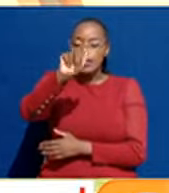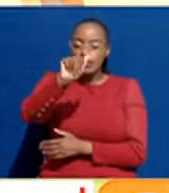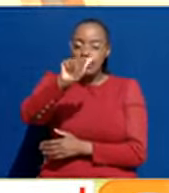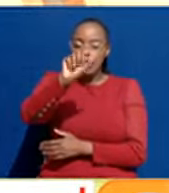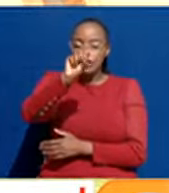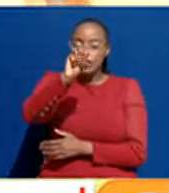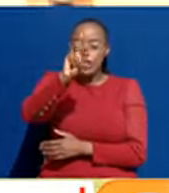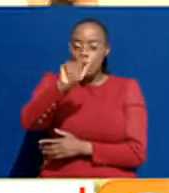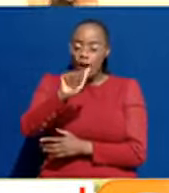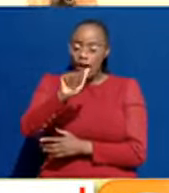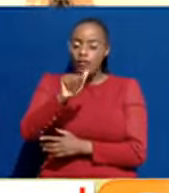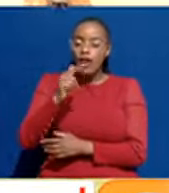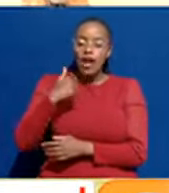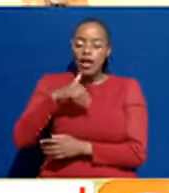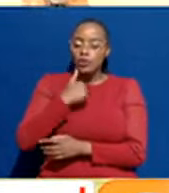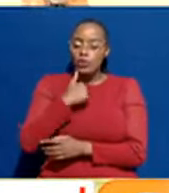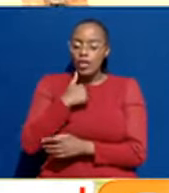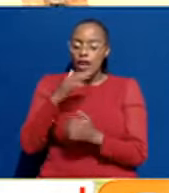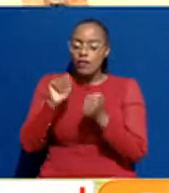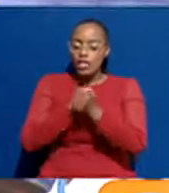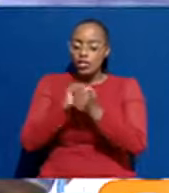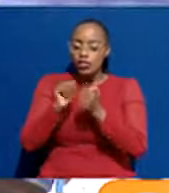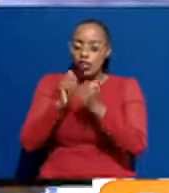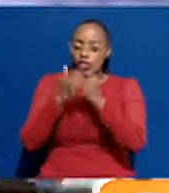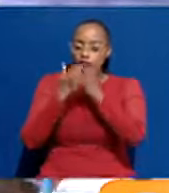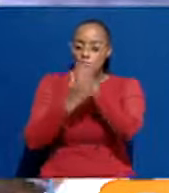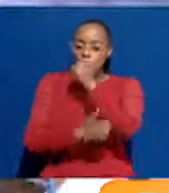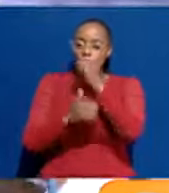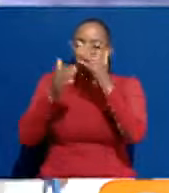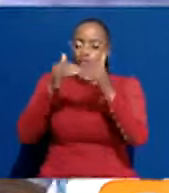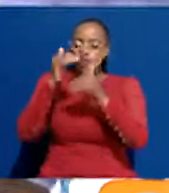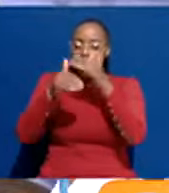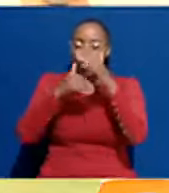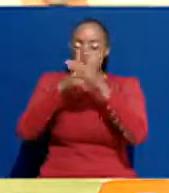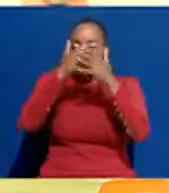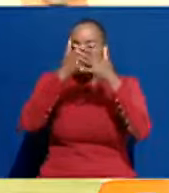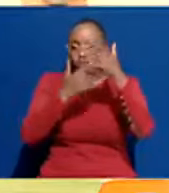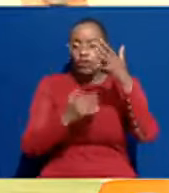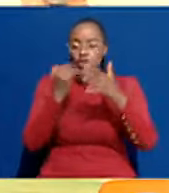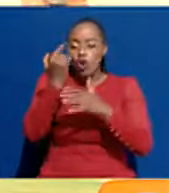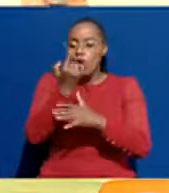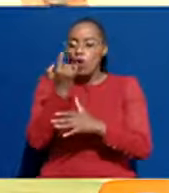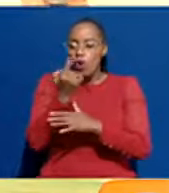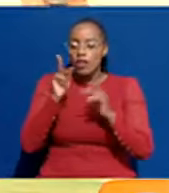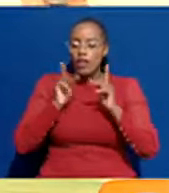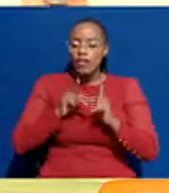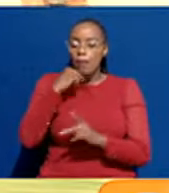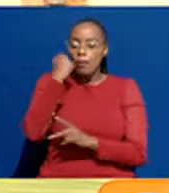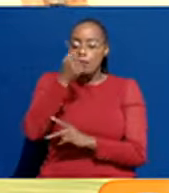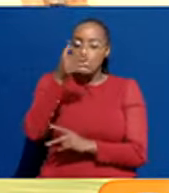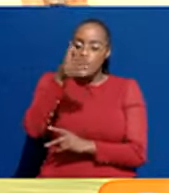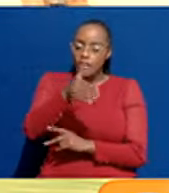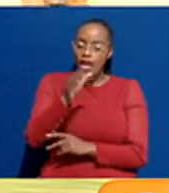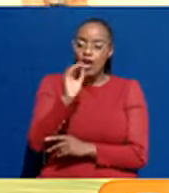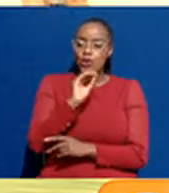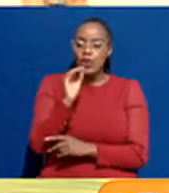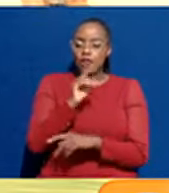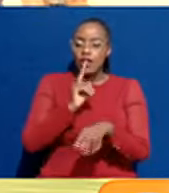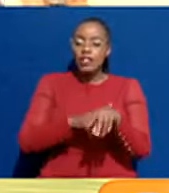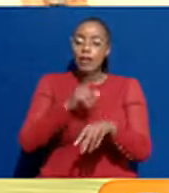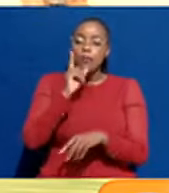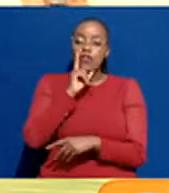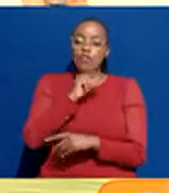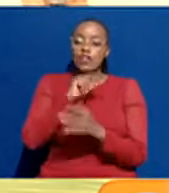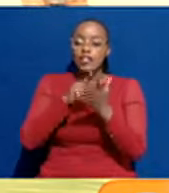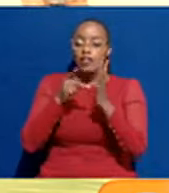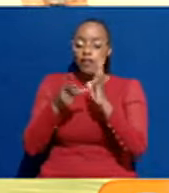Jamani, si tumefukuza umaskini hapa. Na hizo zote sio tu mambo ya wale watu watakuwa hapa. Tukimaliza hiyo